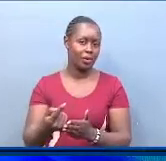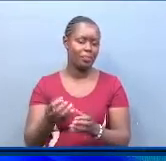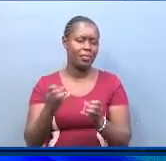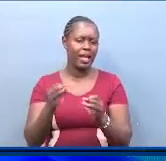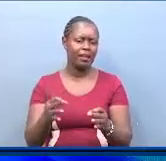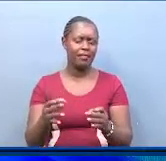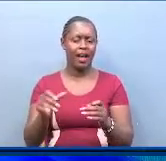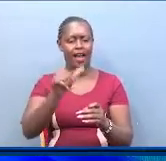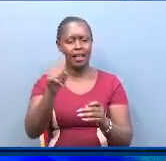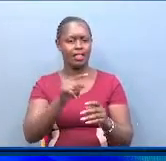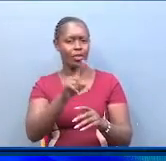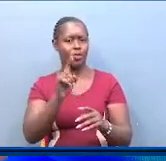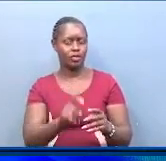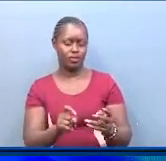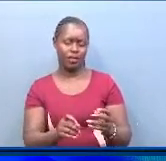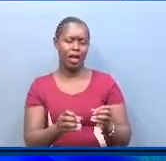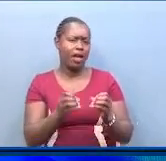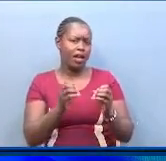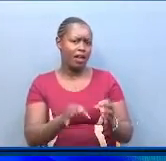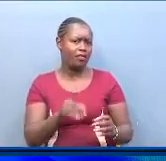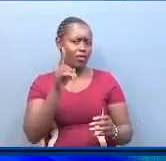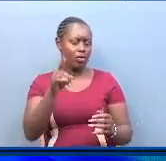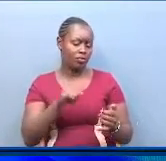another question, if you are to marry today,